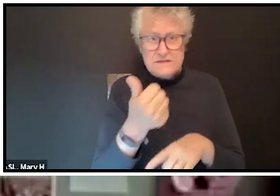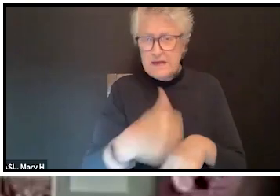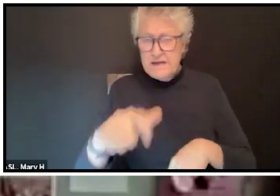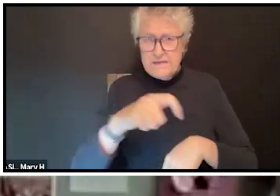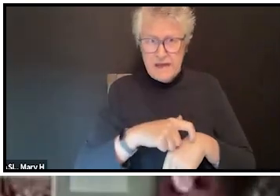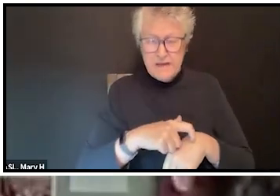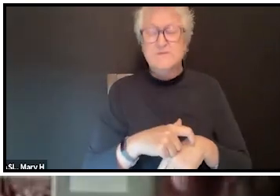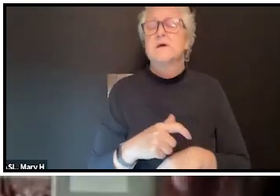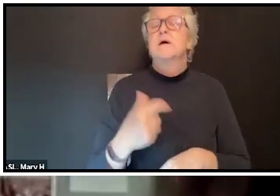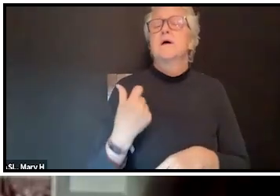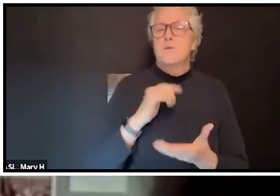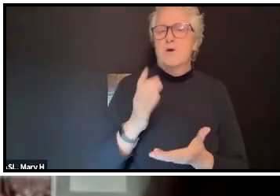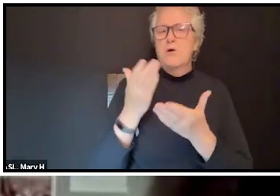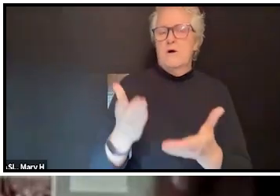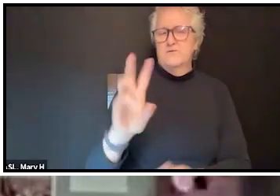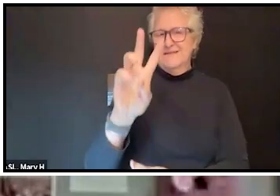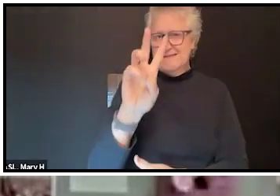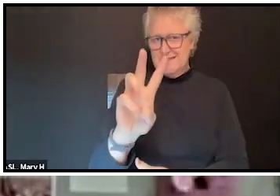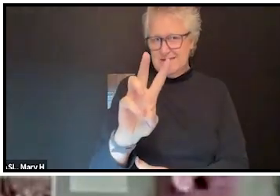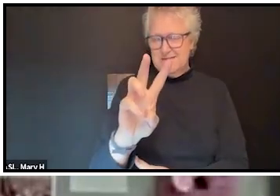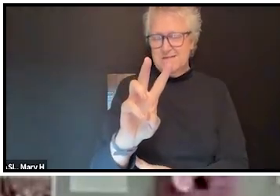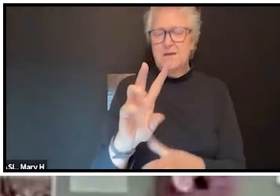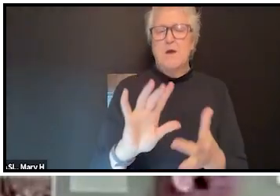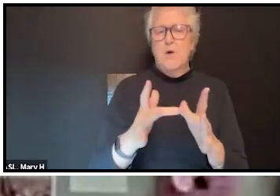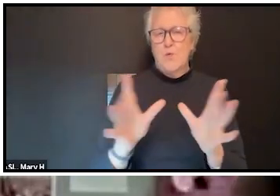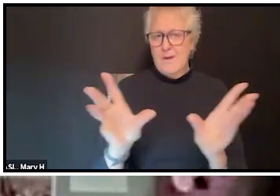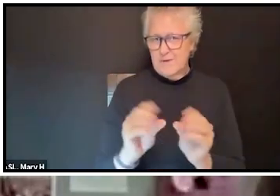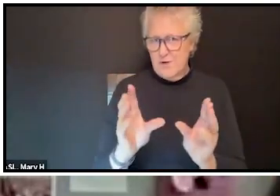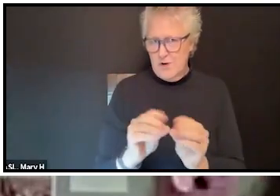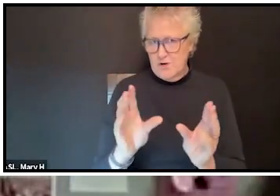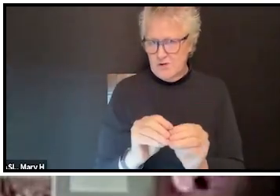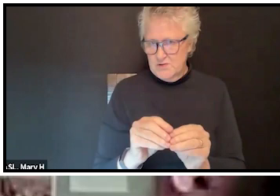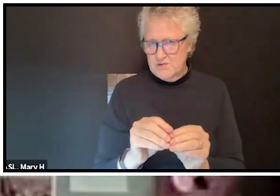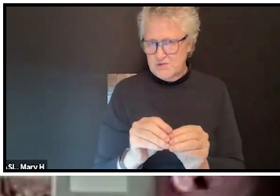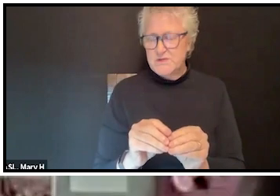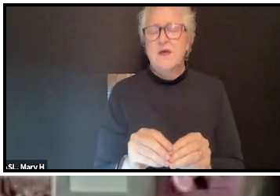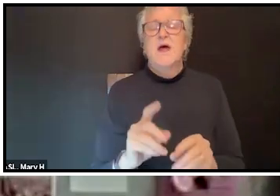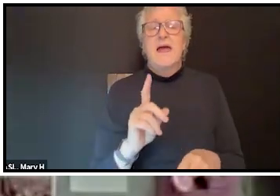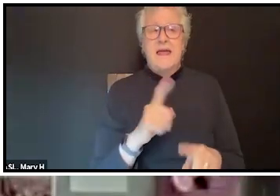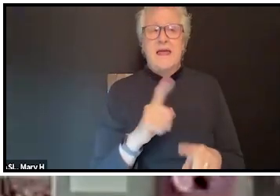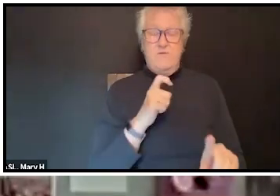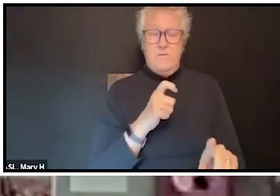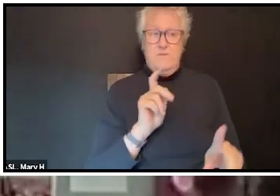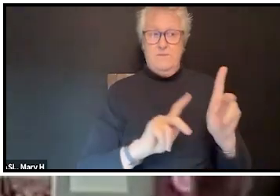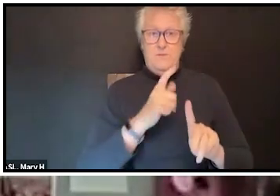of 526 registrants. Out of those folks that registered for those